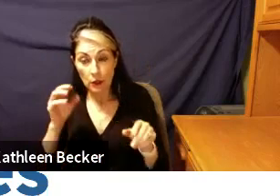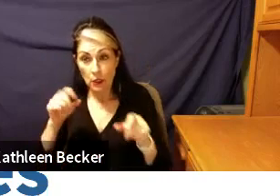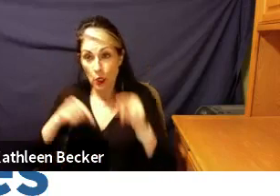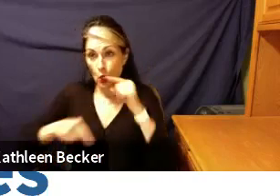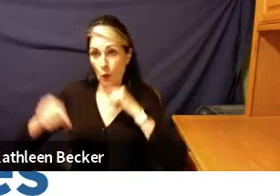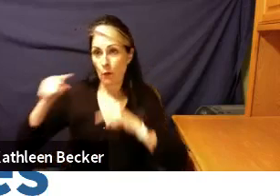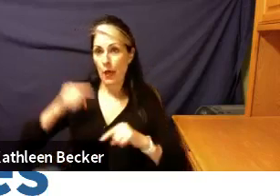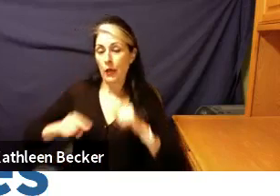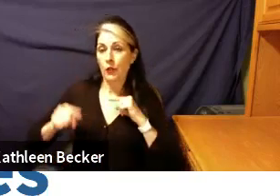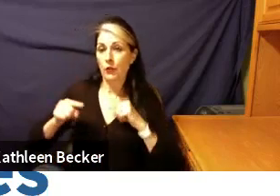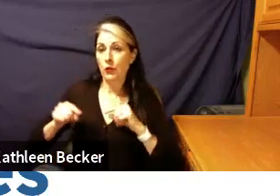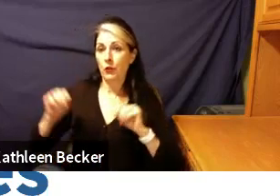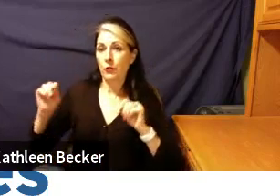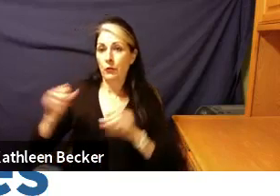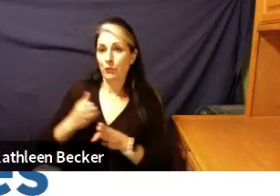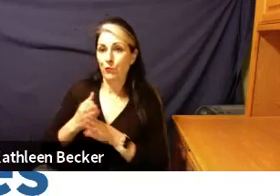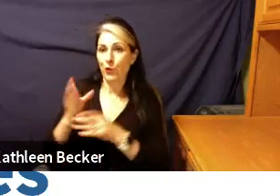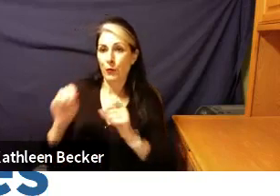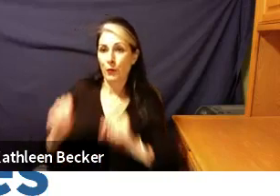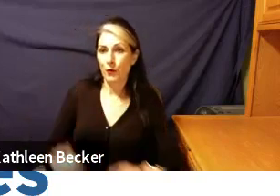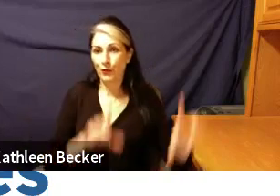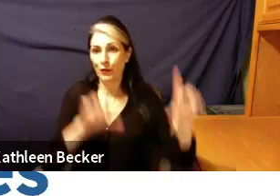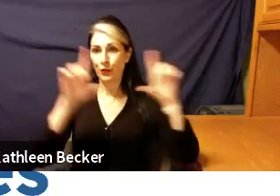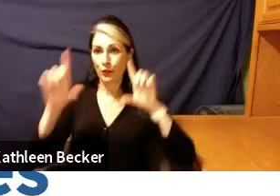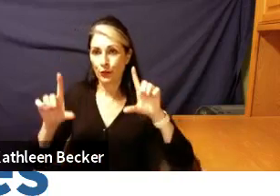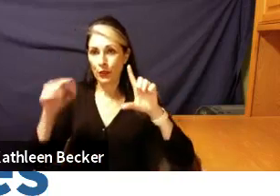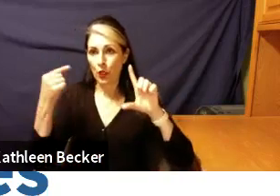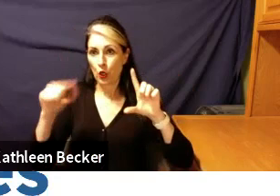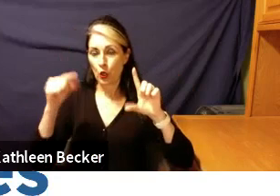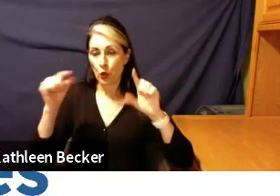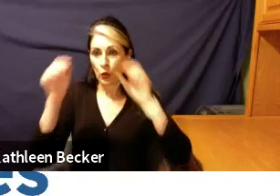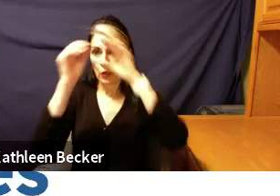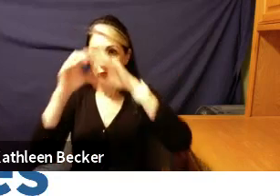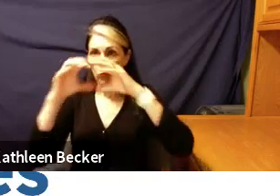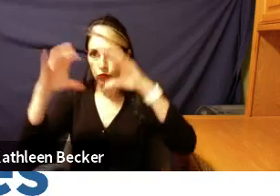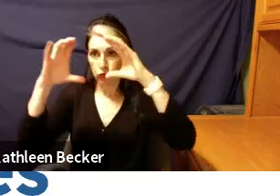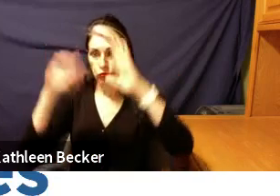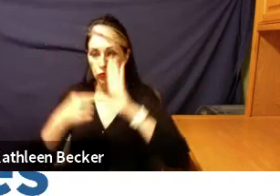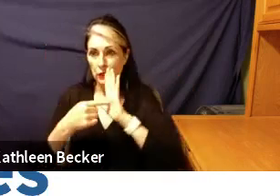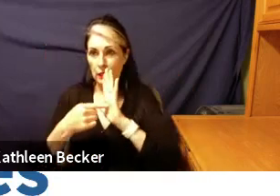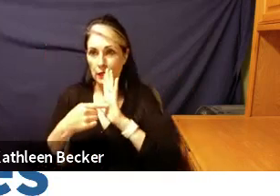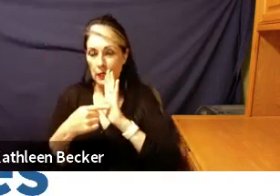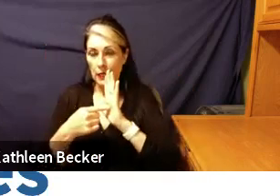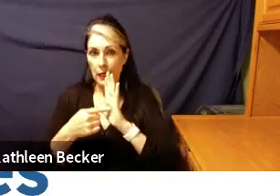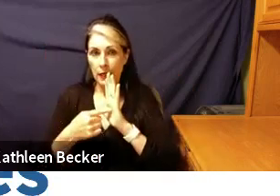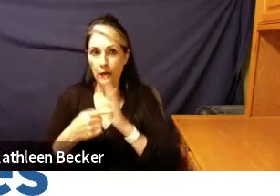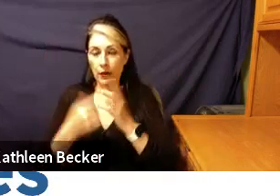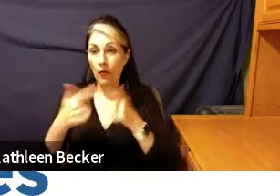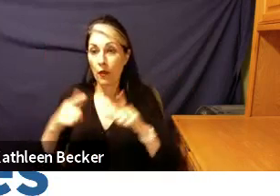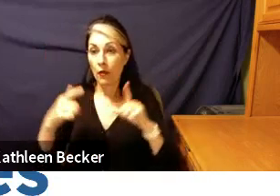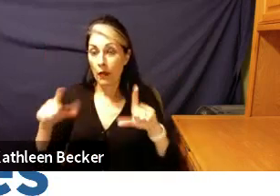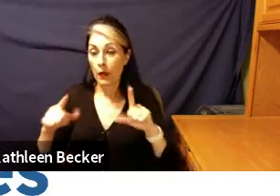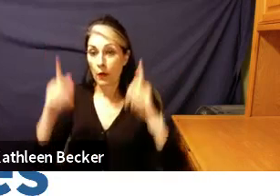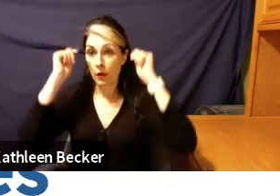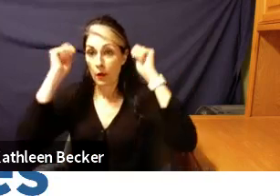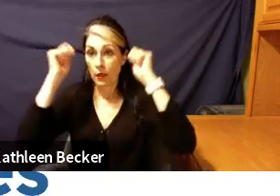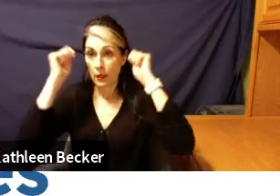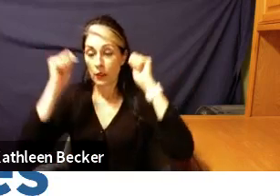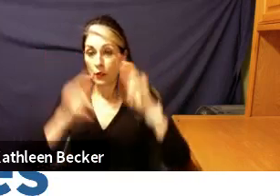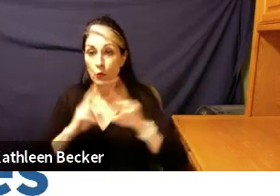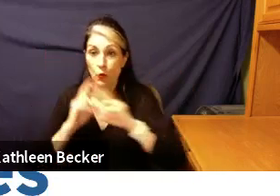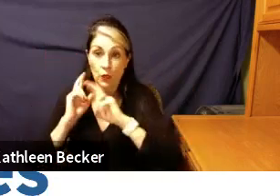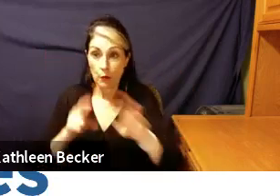their main screen, a green bubble will appear to indicate the language that the tutor is going